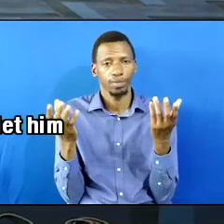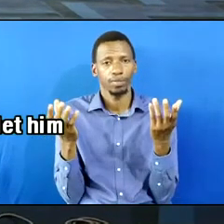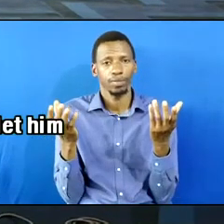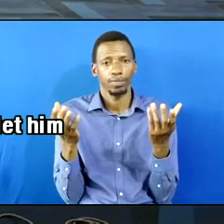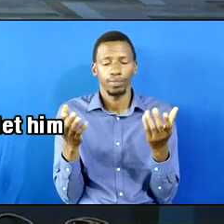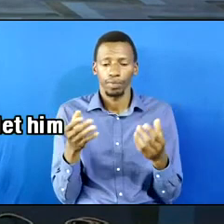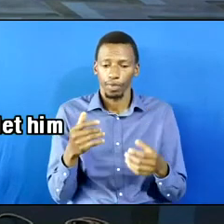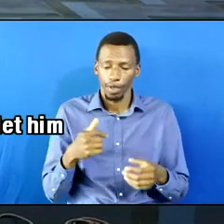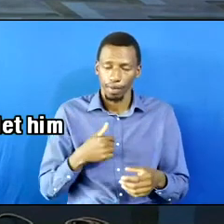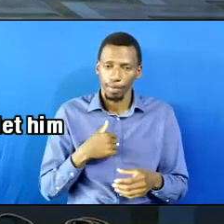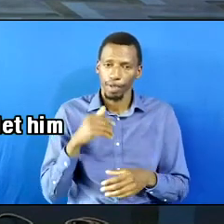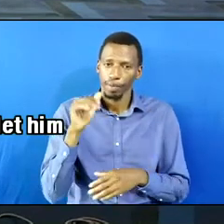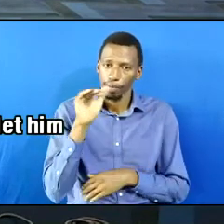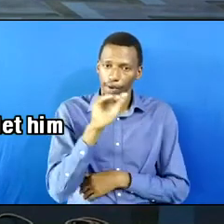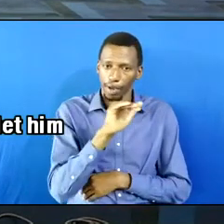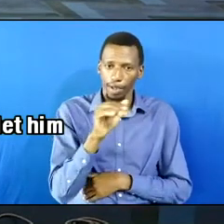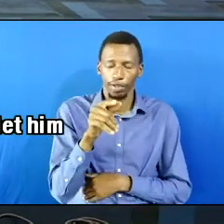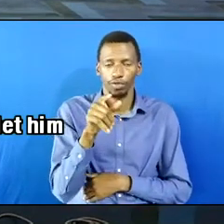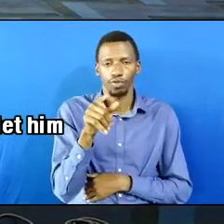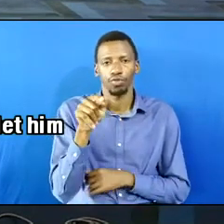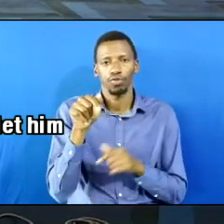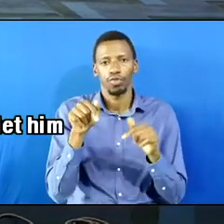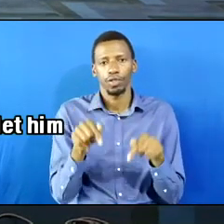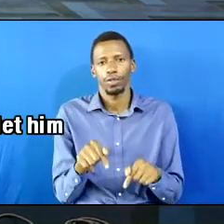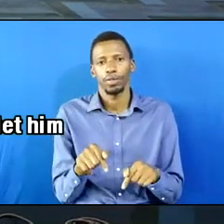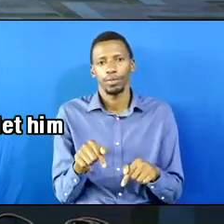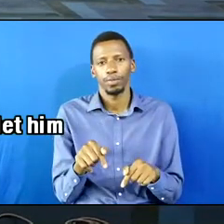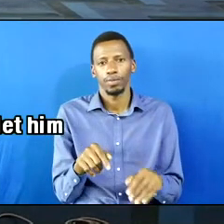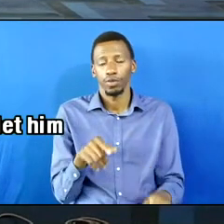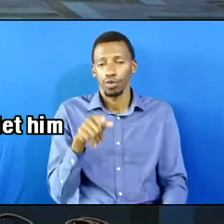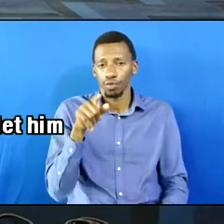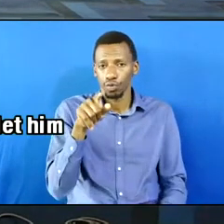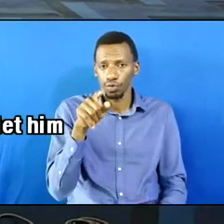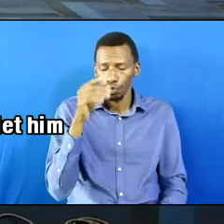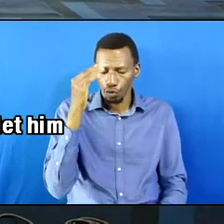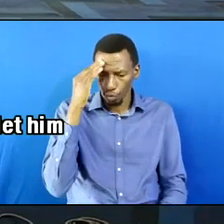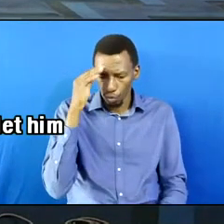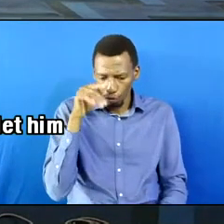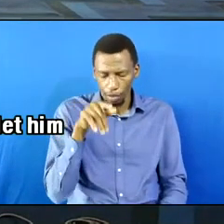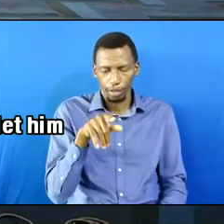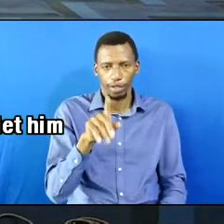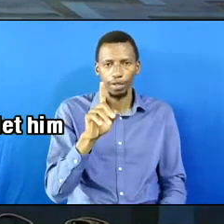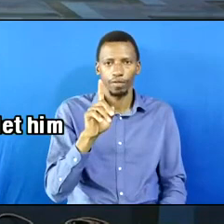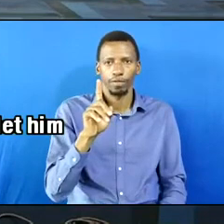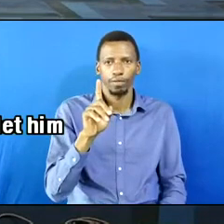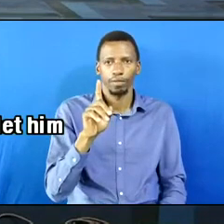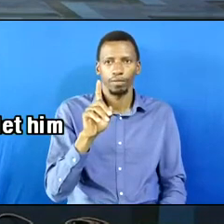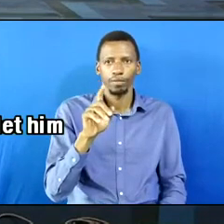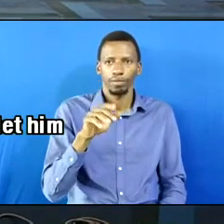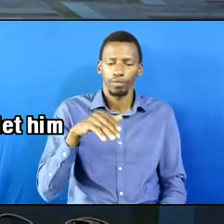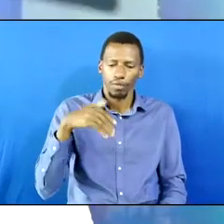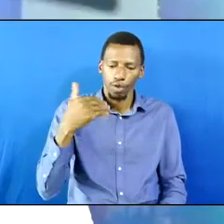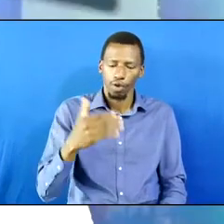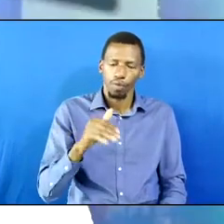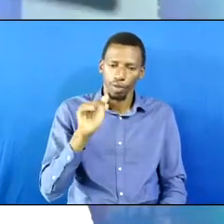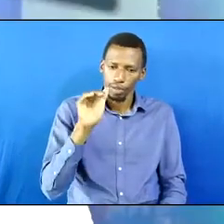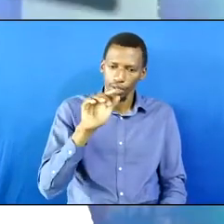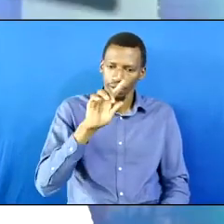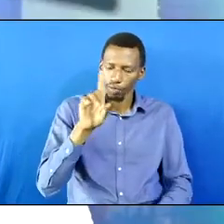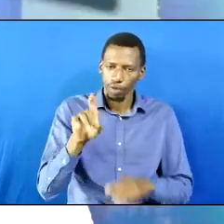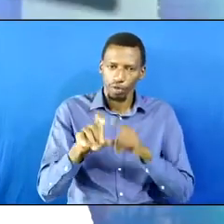This is my call today. That you know yourself. You keep asking this question again and